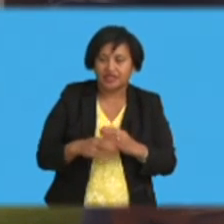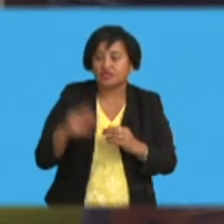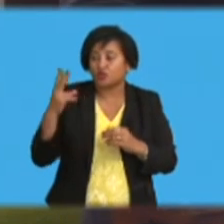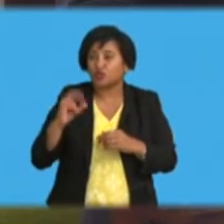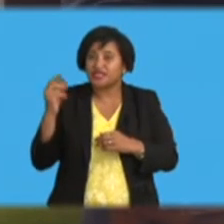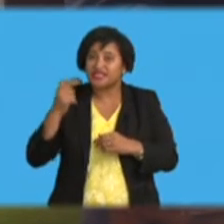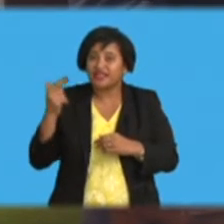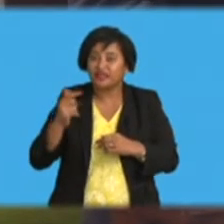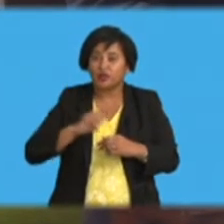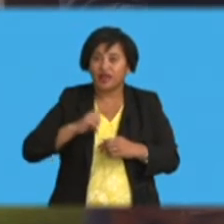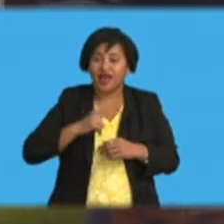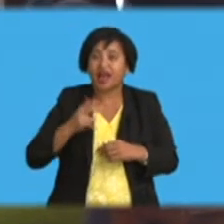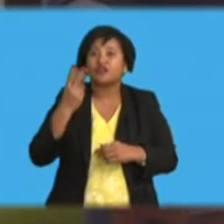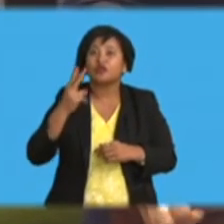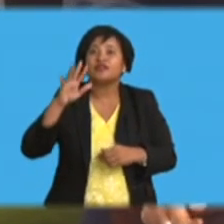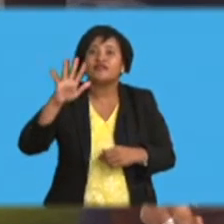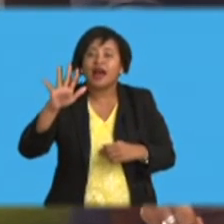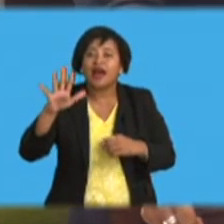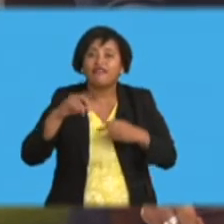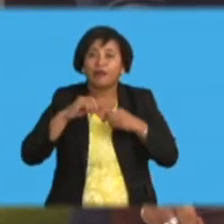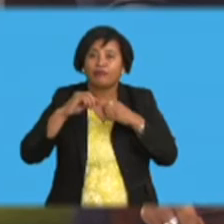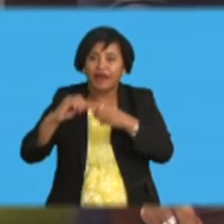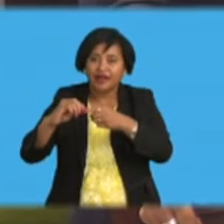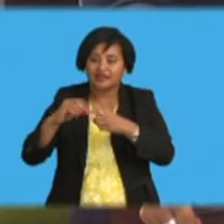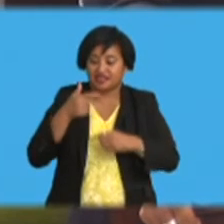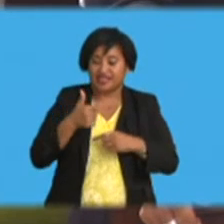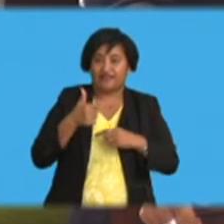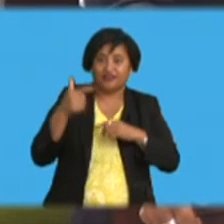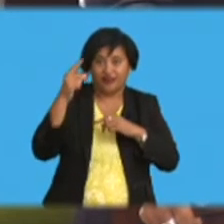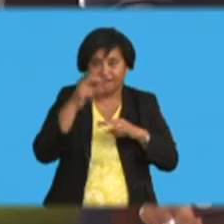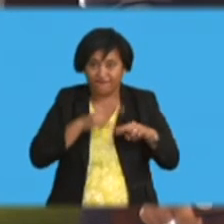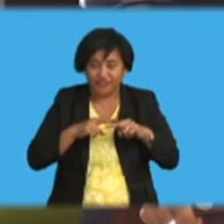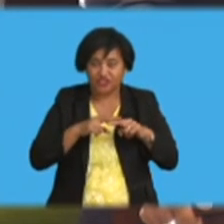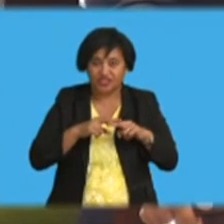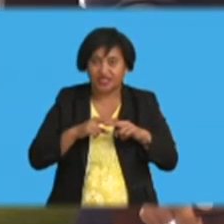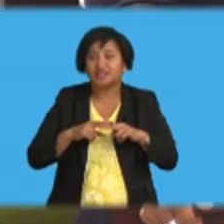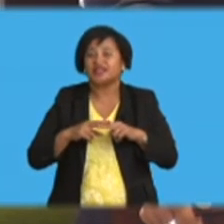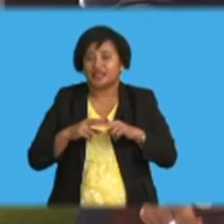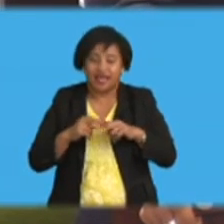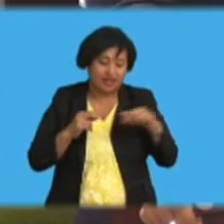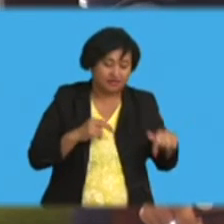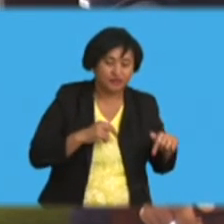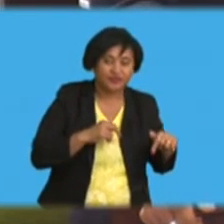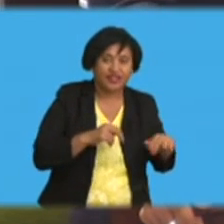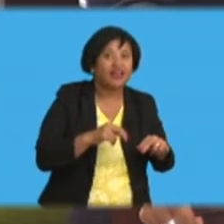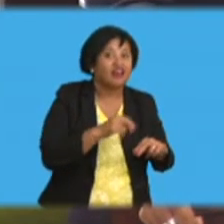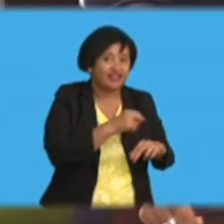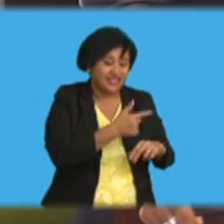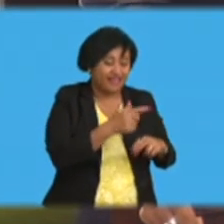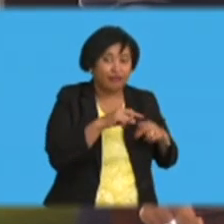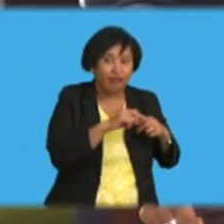Fiji Airways hired 25 pilots, 7 of whom were Fijians, while Fiji Link hired 7 pilots, 4 of whom were